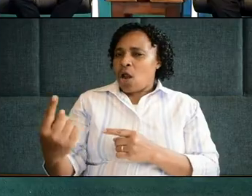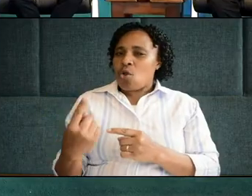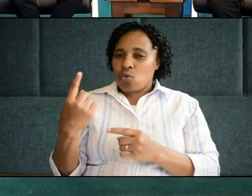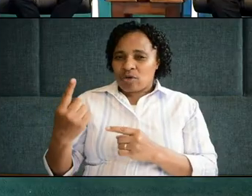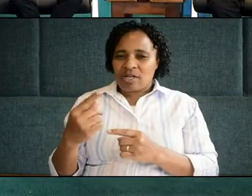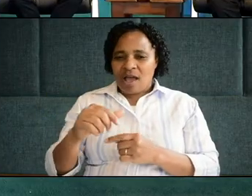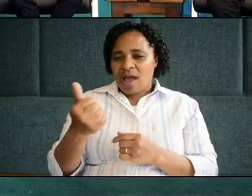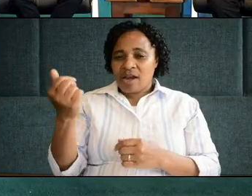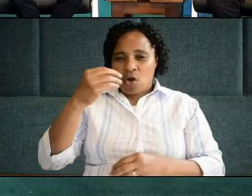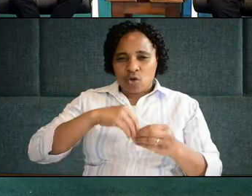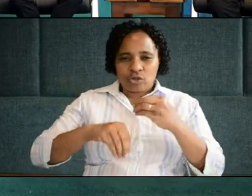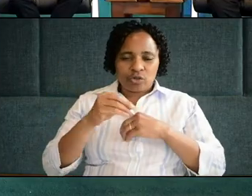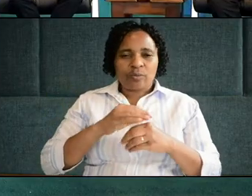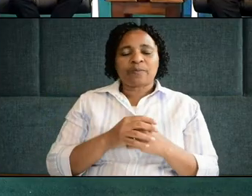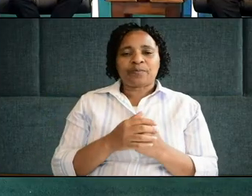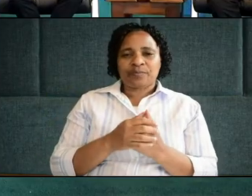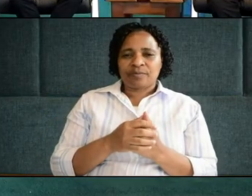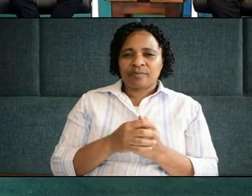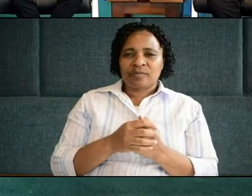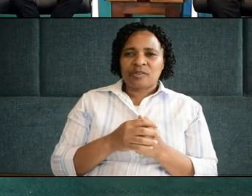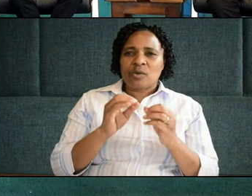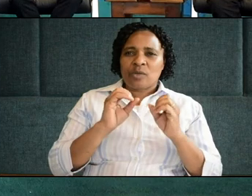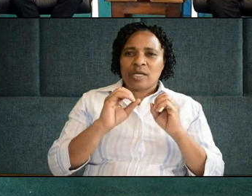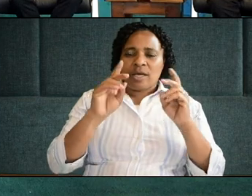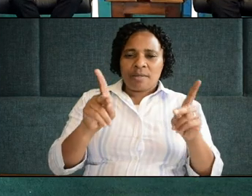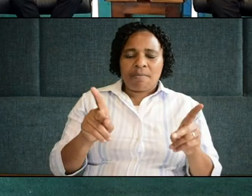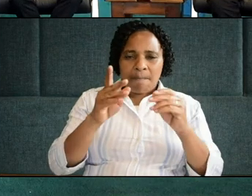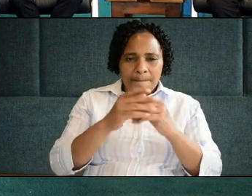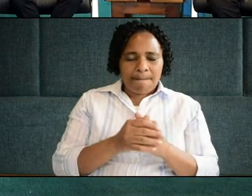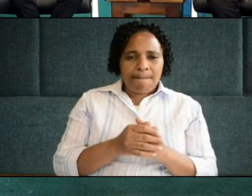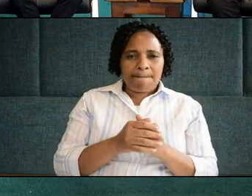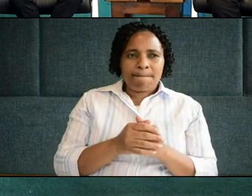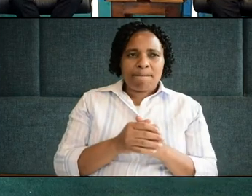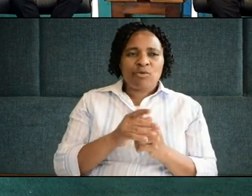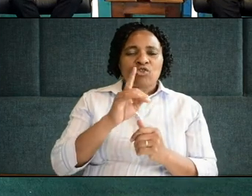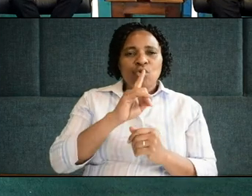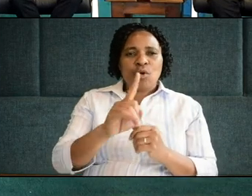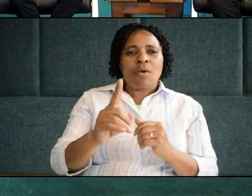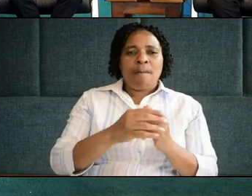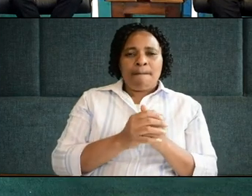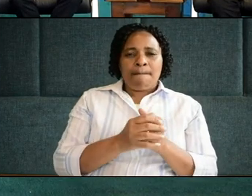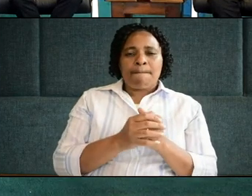any other contributions in regards to that? Yeah. Yes, Salmo. So,